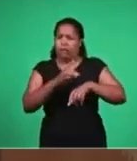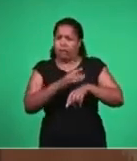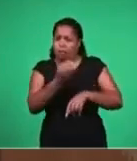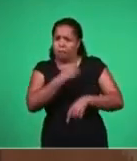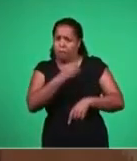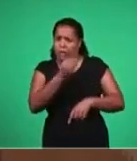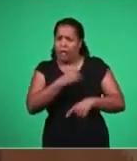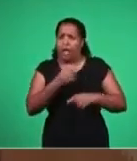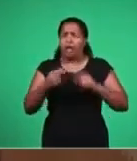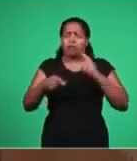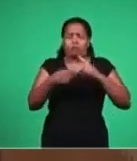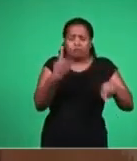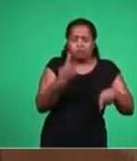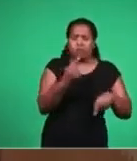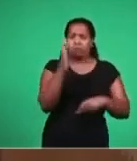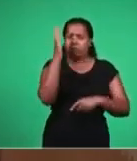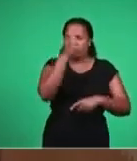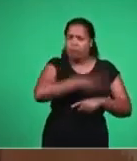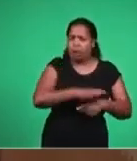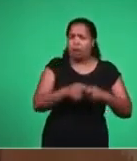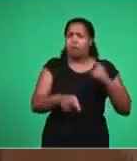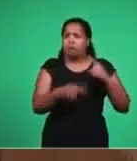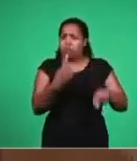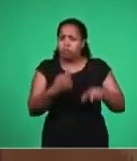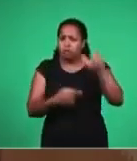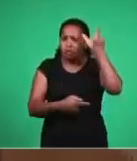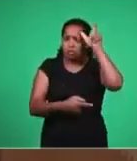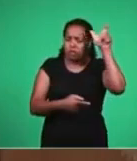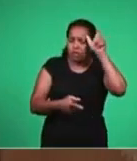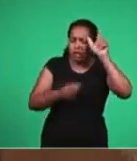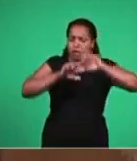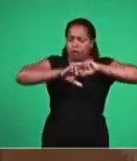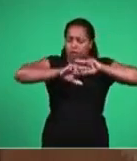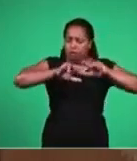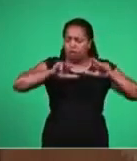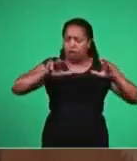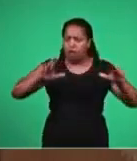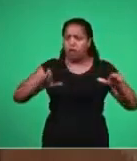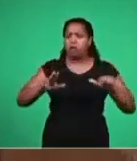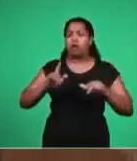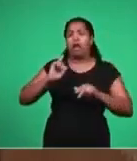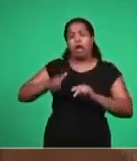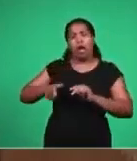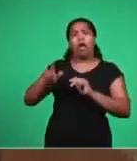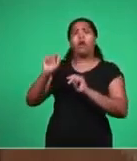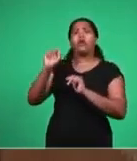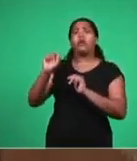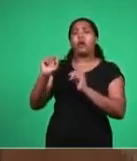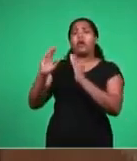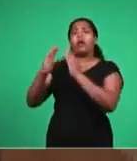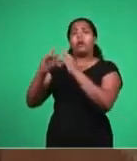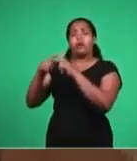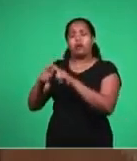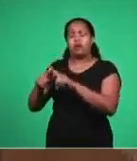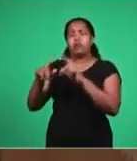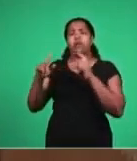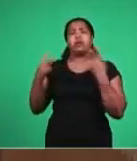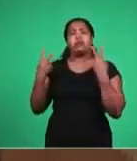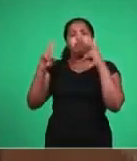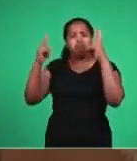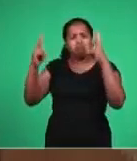meat, victories against bad things, victories against everything. It is the victorious